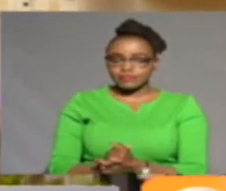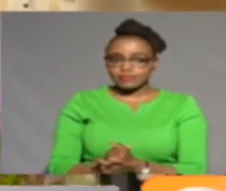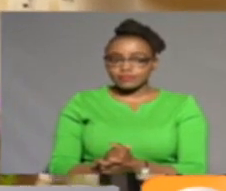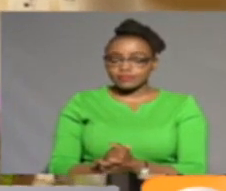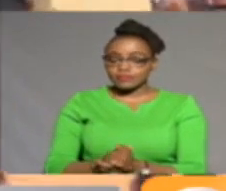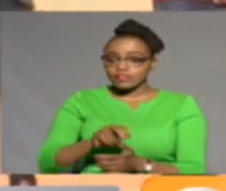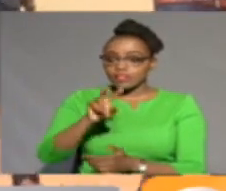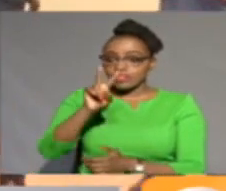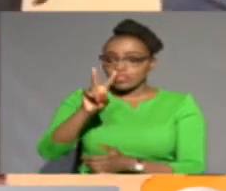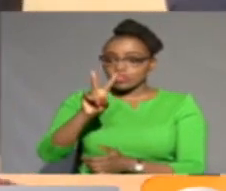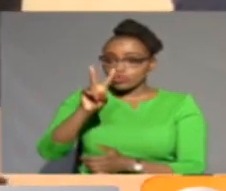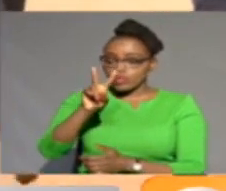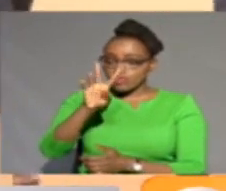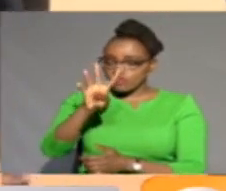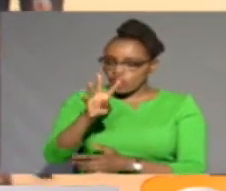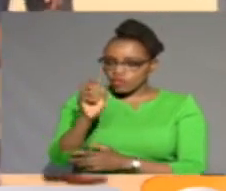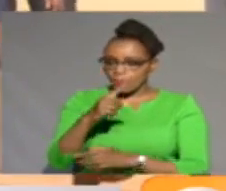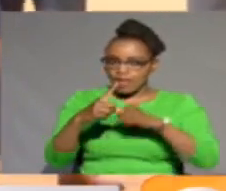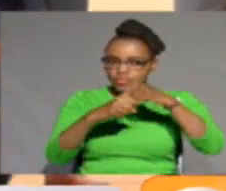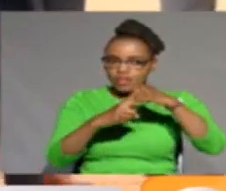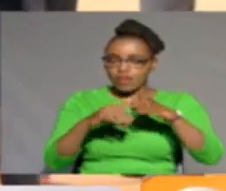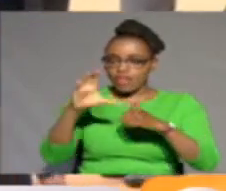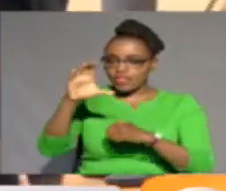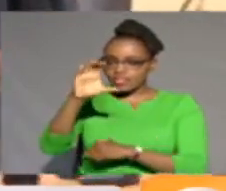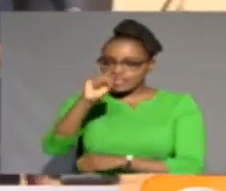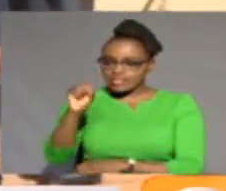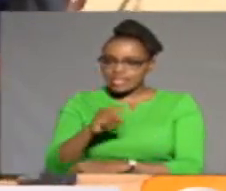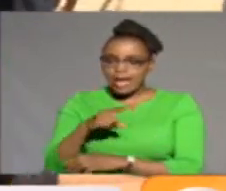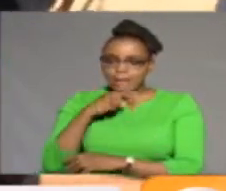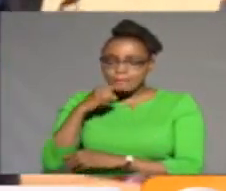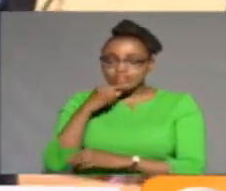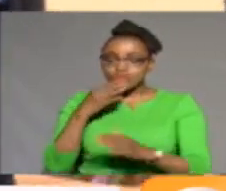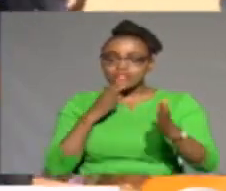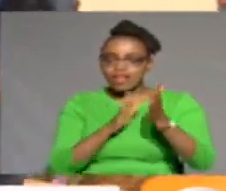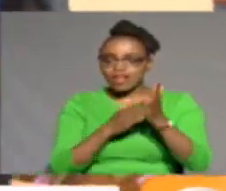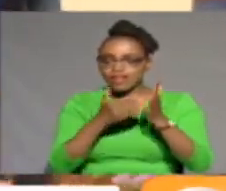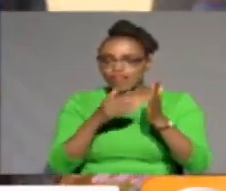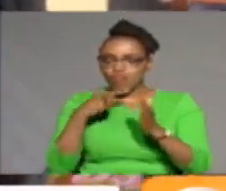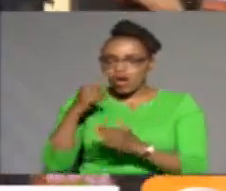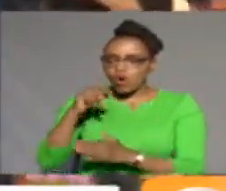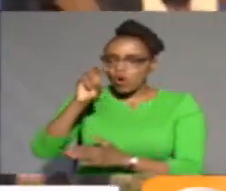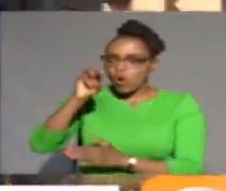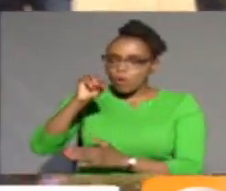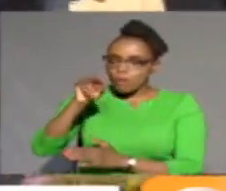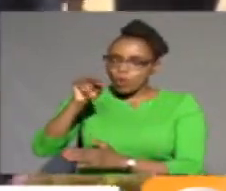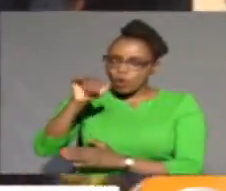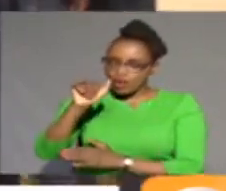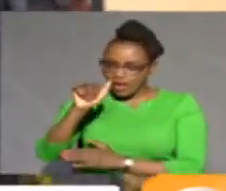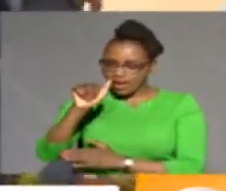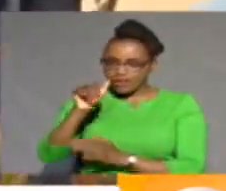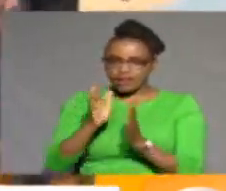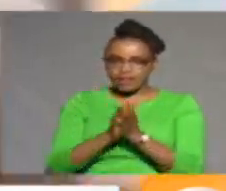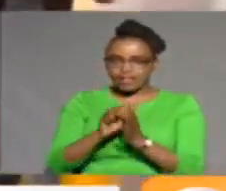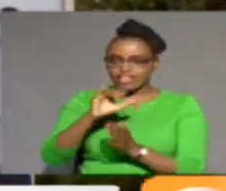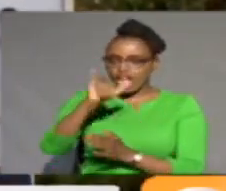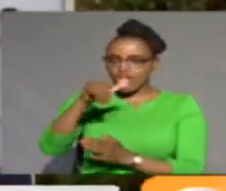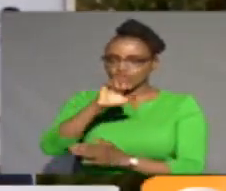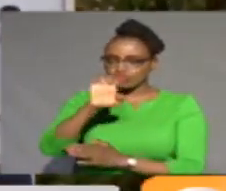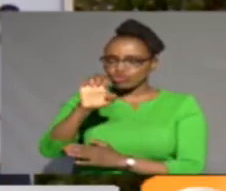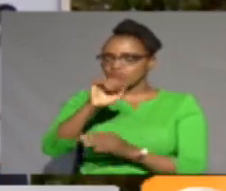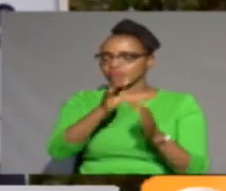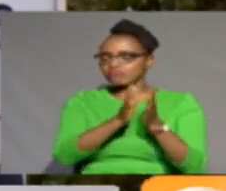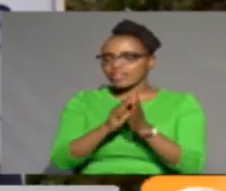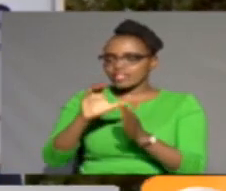On the 24th of June, three cabinet secretaries adversely mentioned in the letter, Peter Munya, Joe Musheru and Cicely Kariuki, appeared for questioning